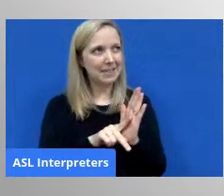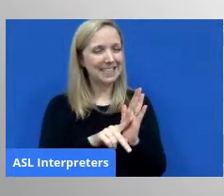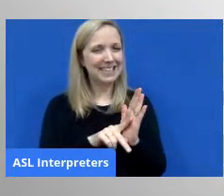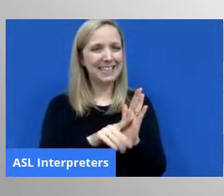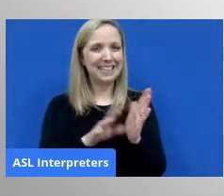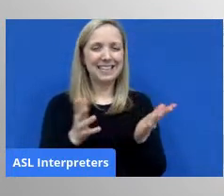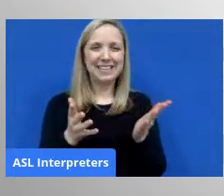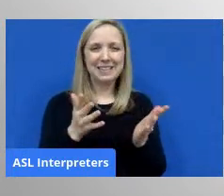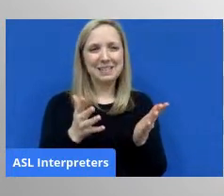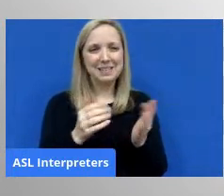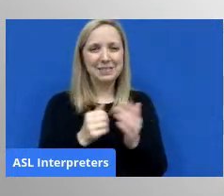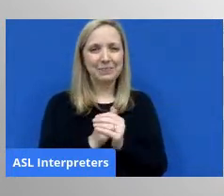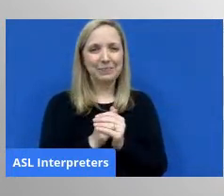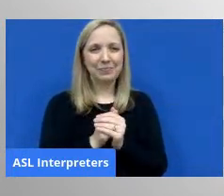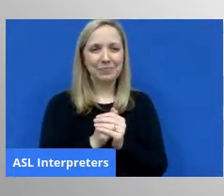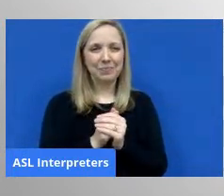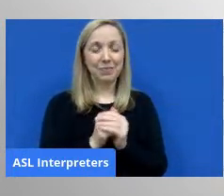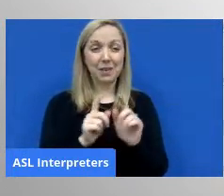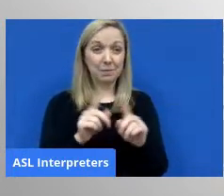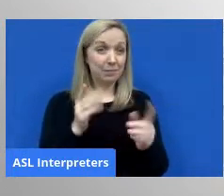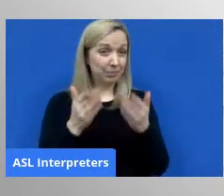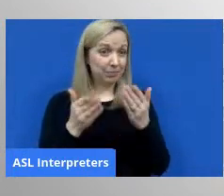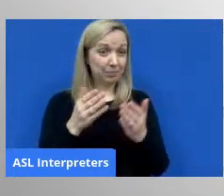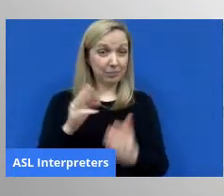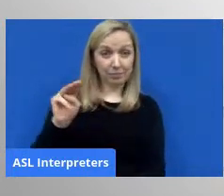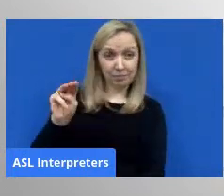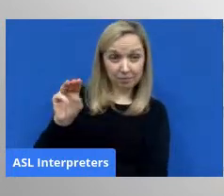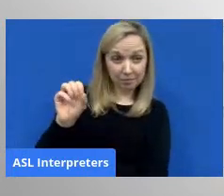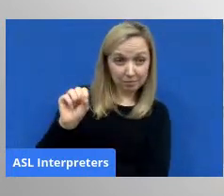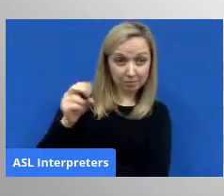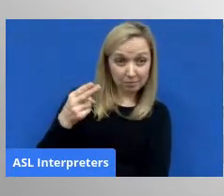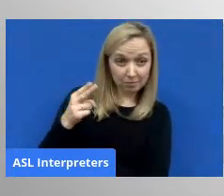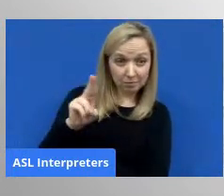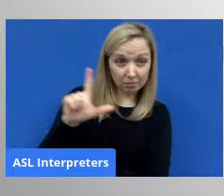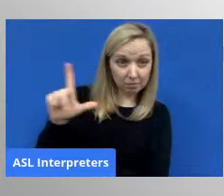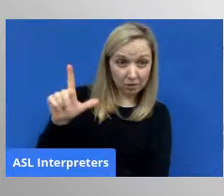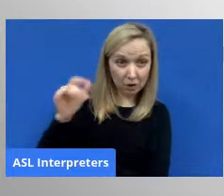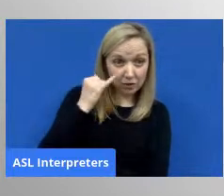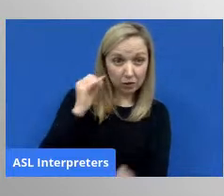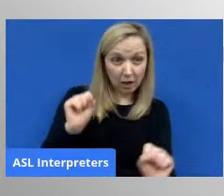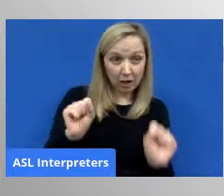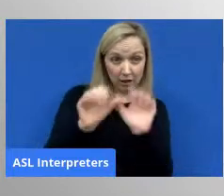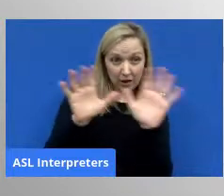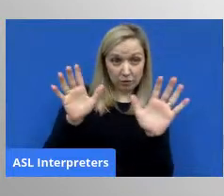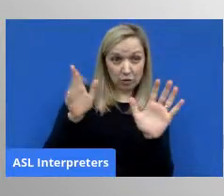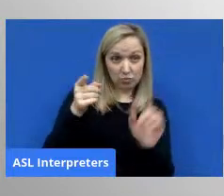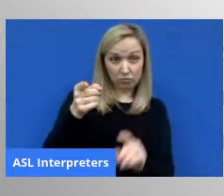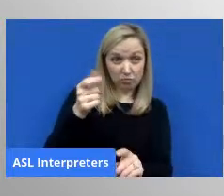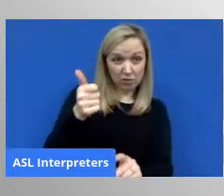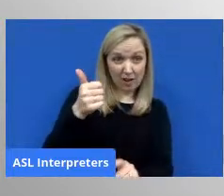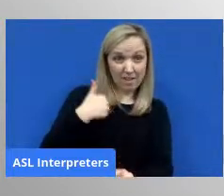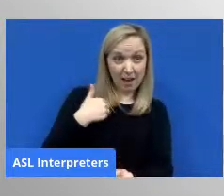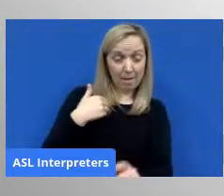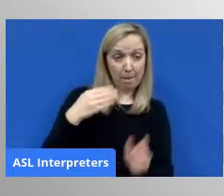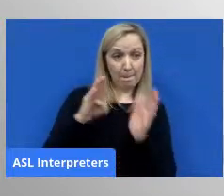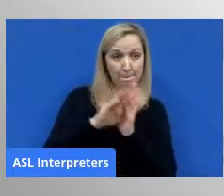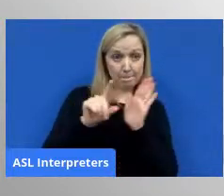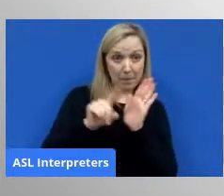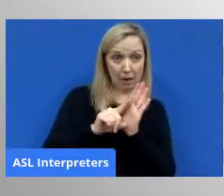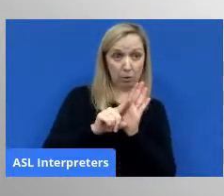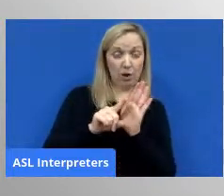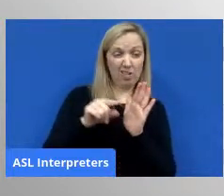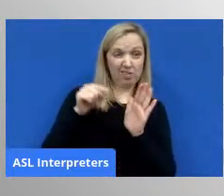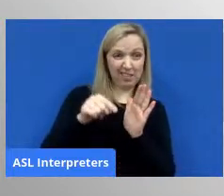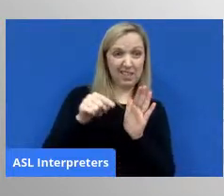But maybe Ms. Hull, if you could kind of clarify, because you've got a background in this, how do you